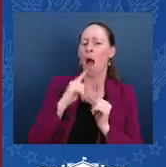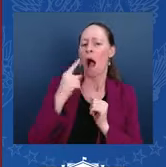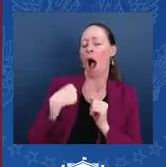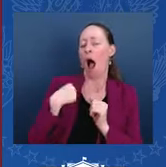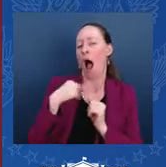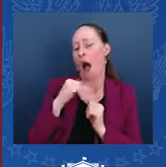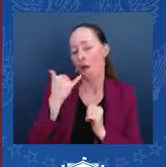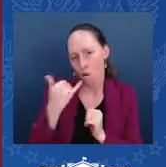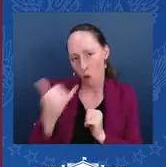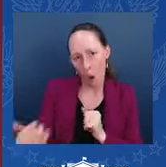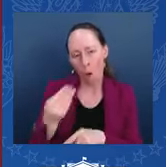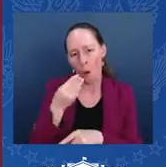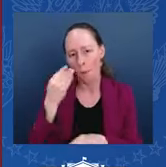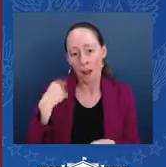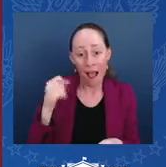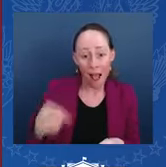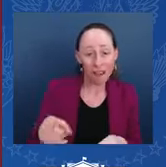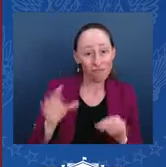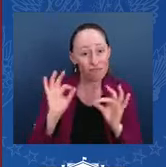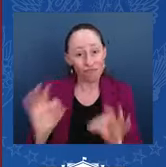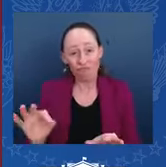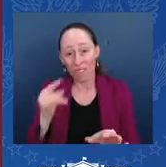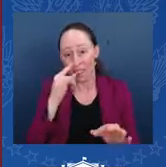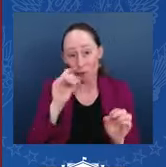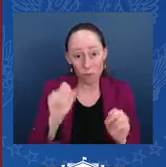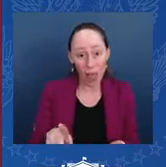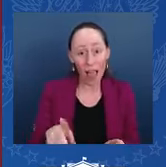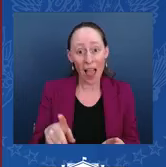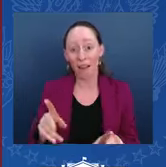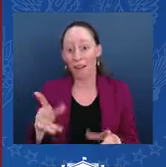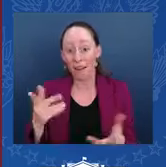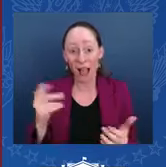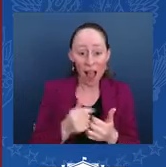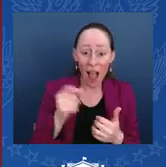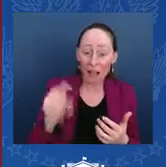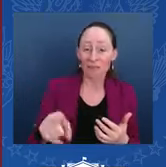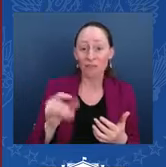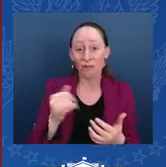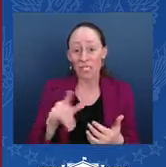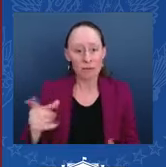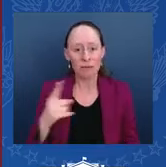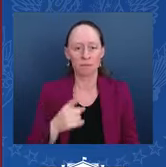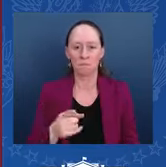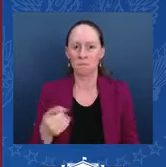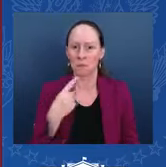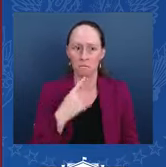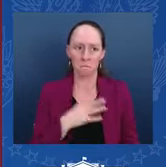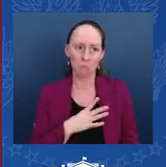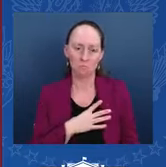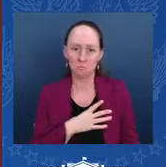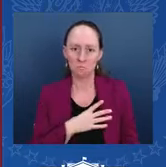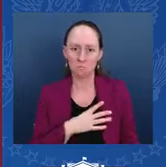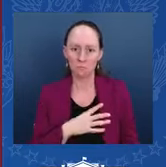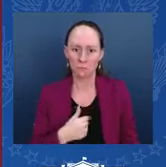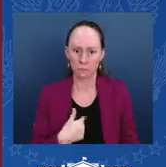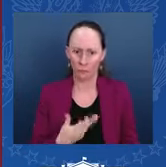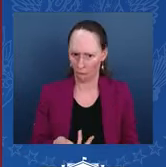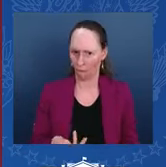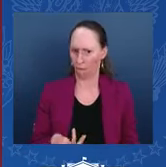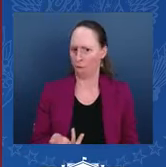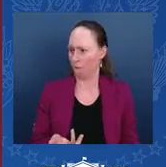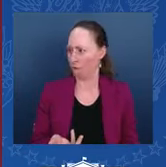teach. I said, hey, Joe, how are you? Fine. You know you're in trouble when you get that answer. I give my words by the